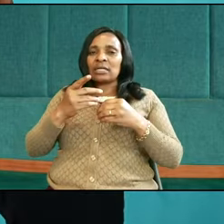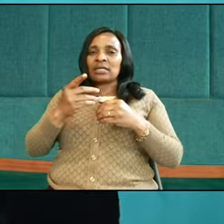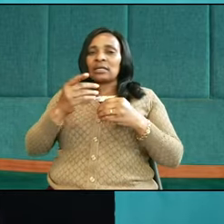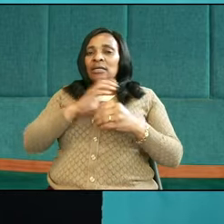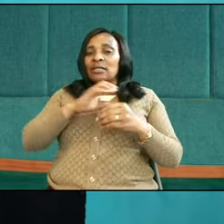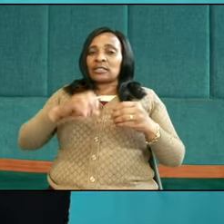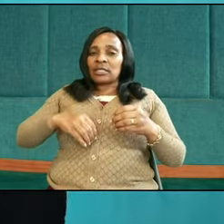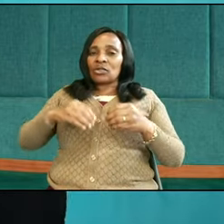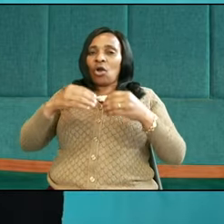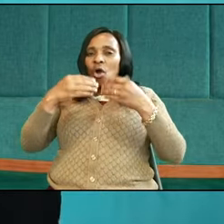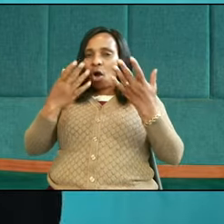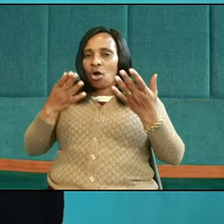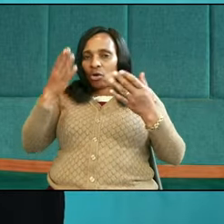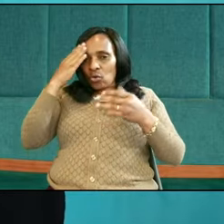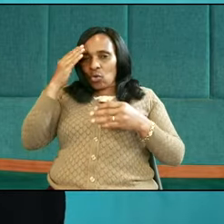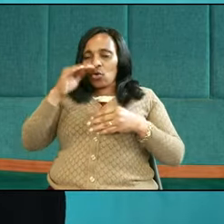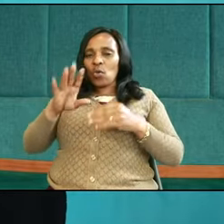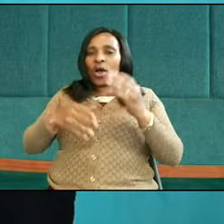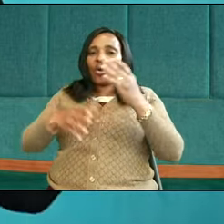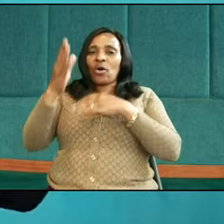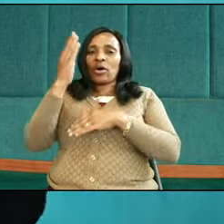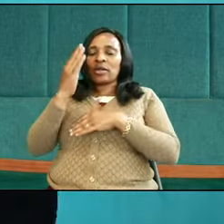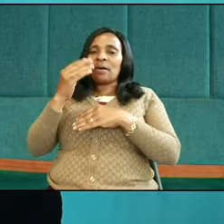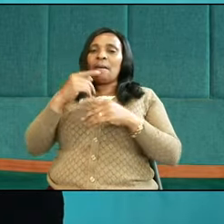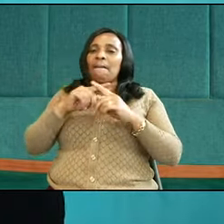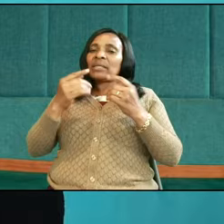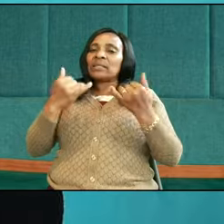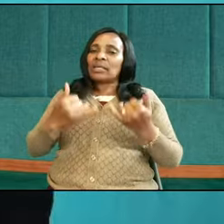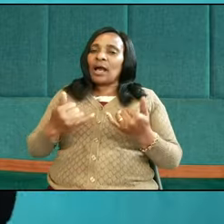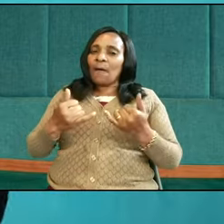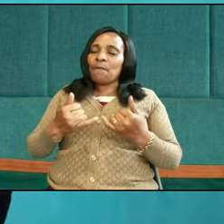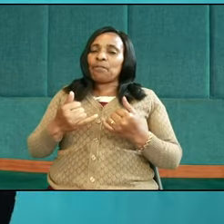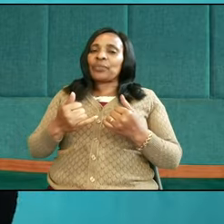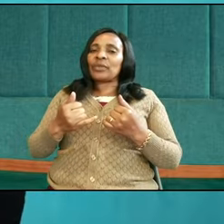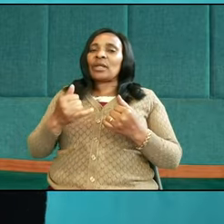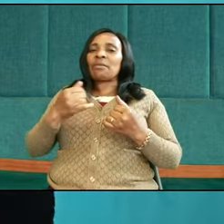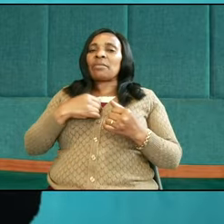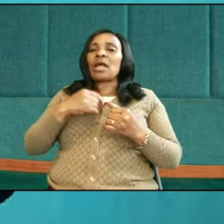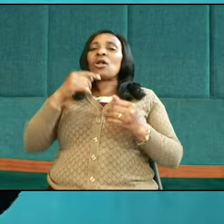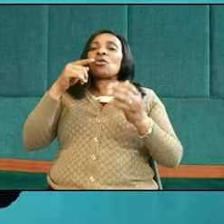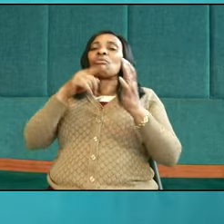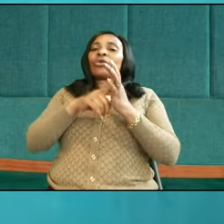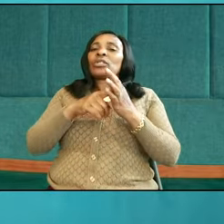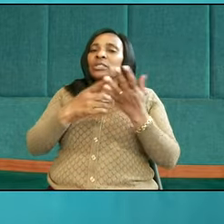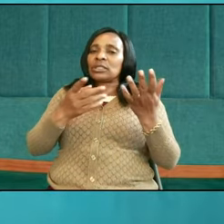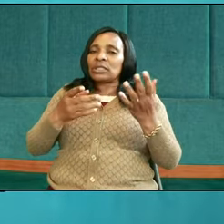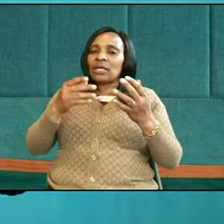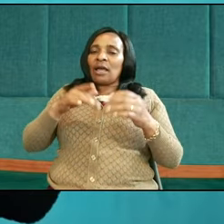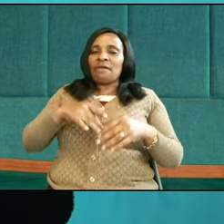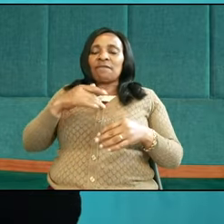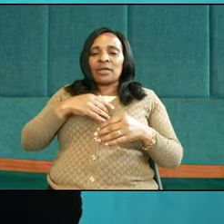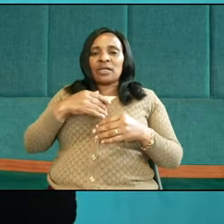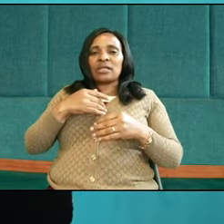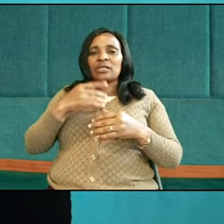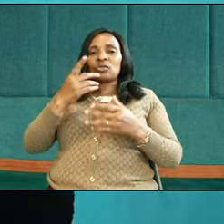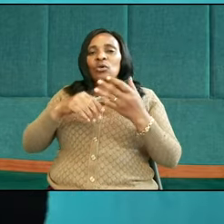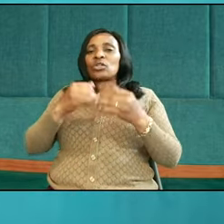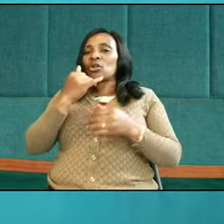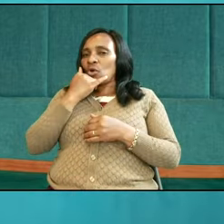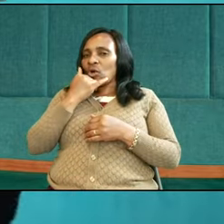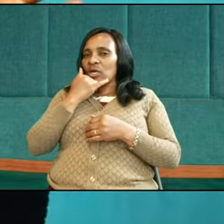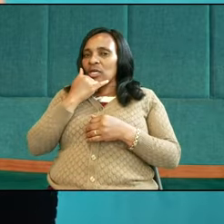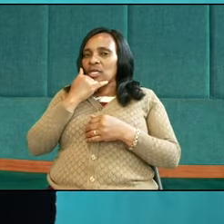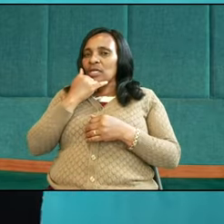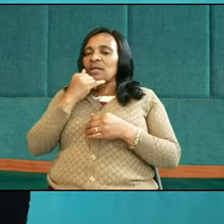God. Okay, it's a bit odd. But I'm like, you know what? I'll point out that this I feel is wrong because I